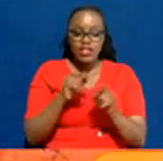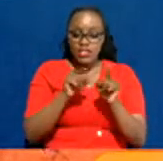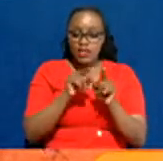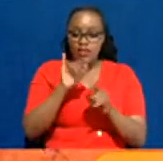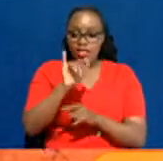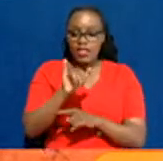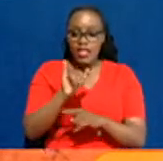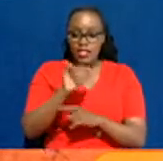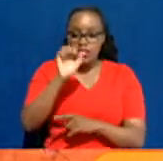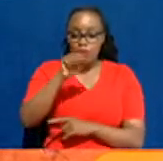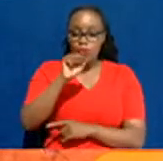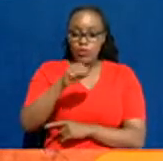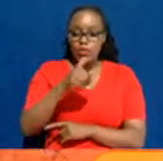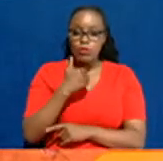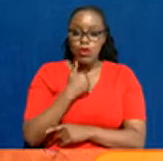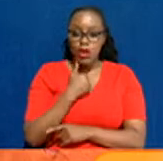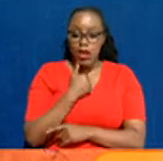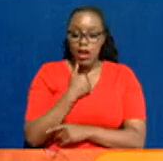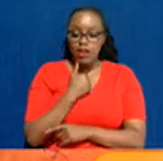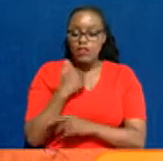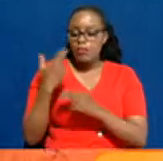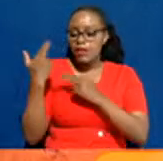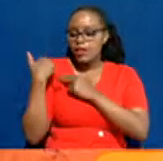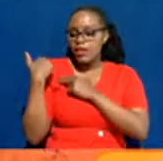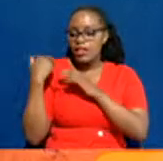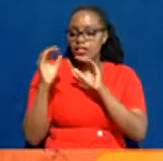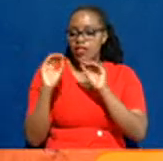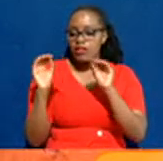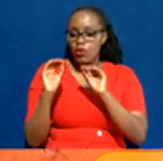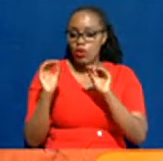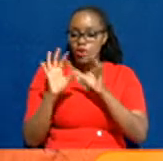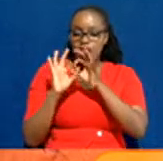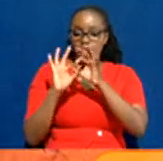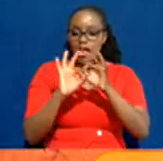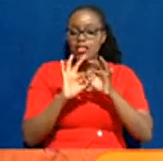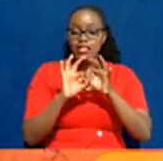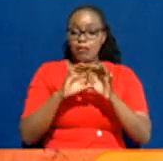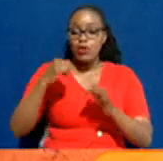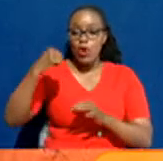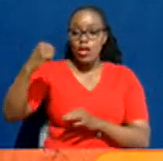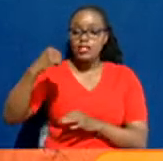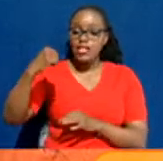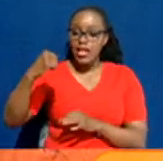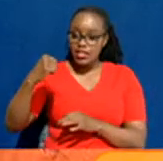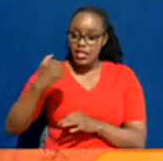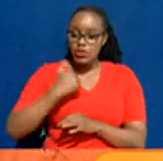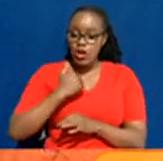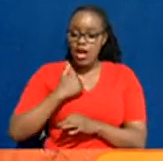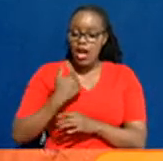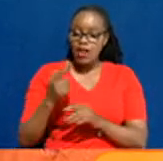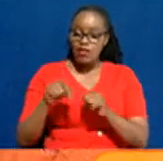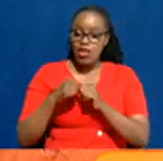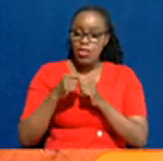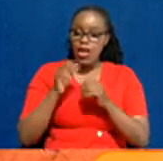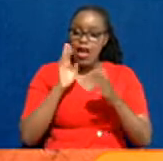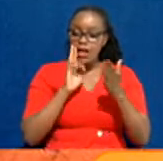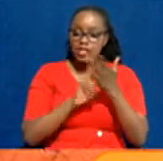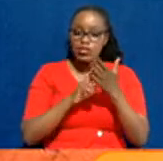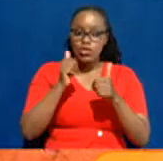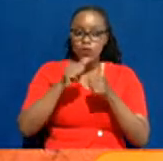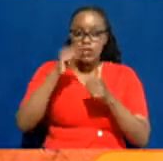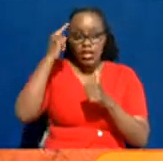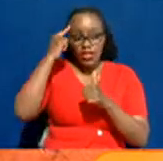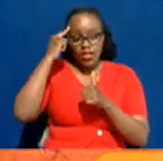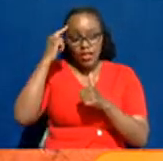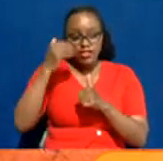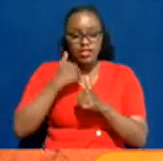It would be irresponsible on the part of Azimio to accept a result that we think amounts